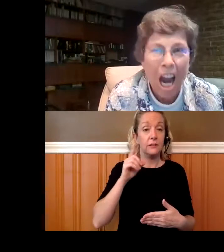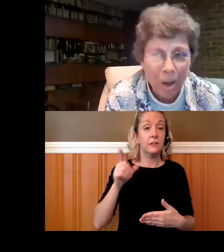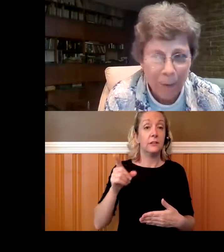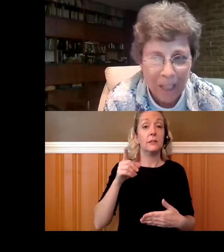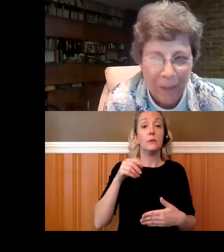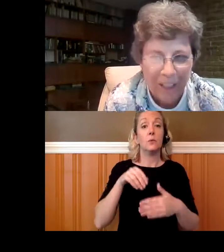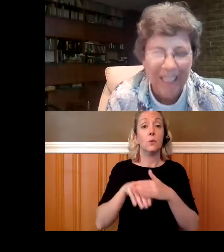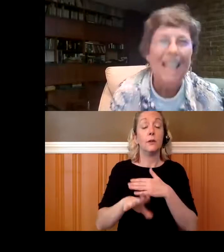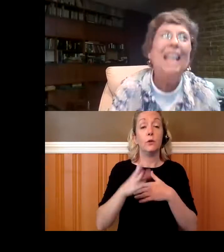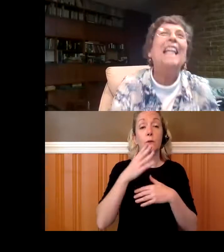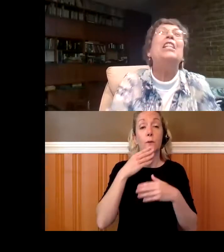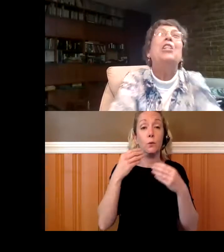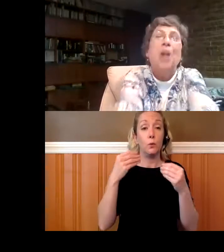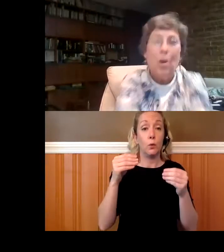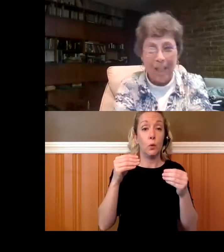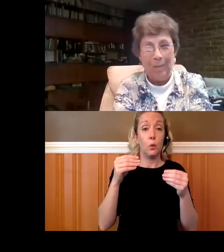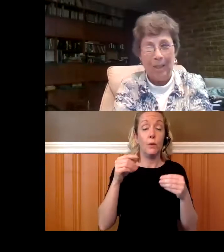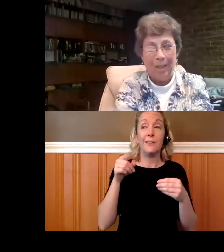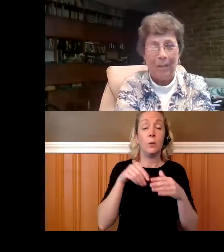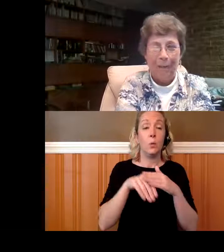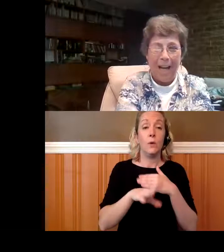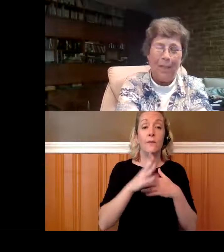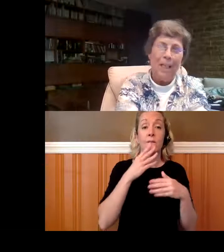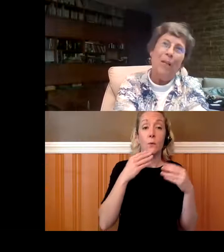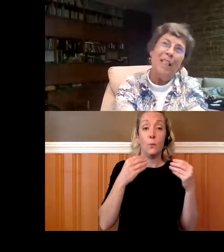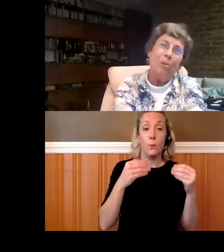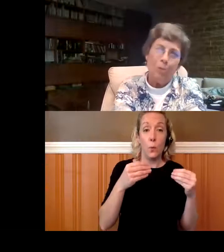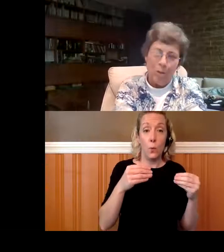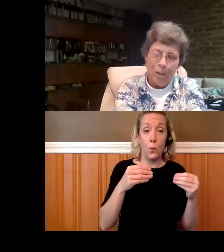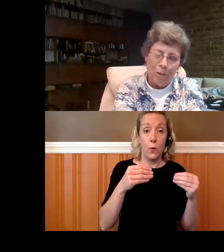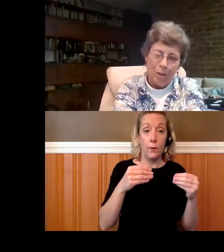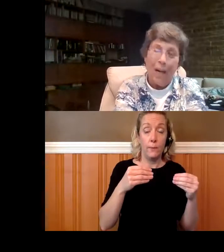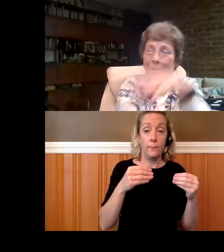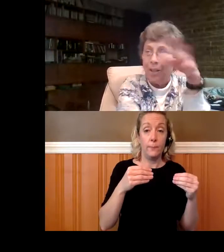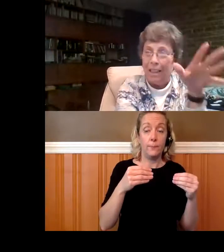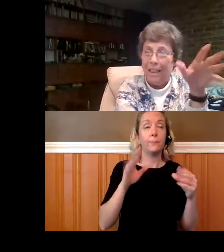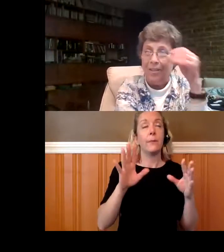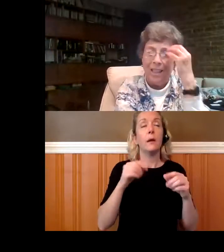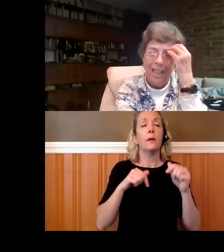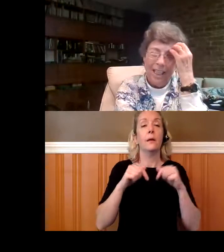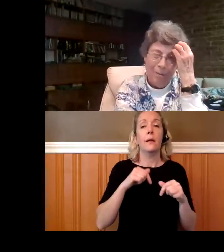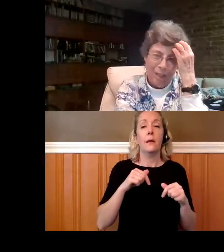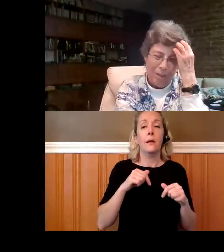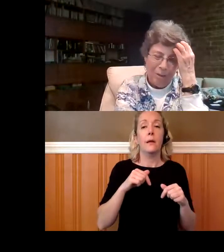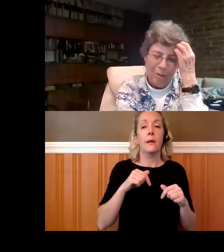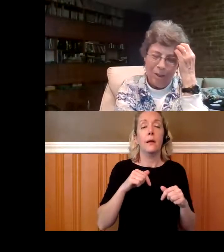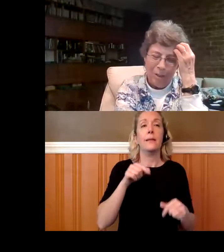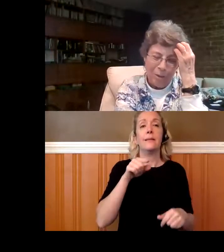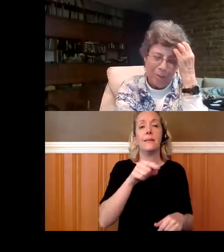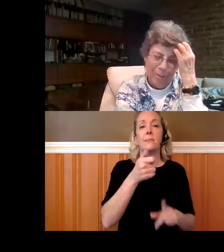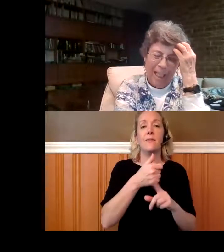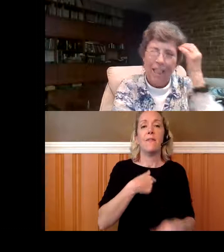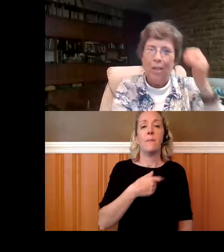went into a grocery store right after the cleaners. He went into the grocery store, and the mic is on him, and the